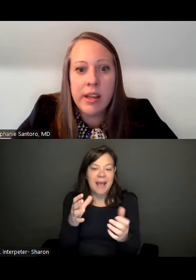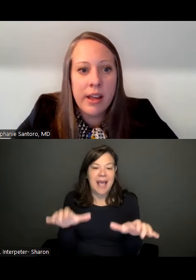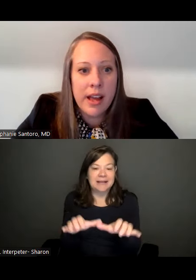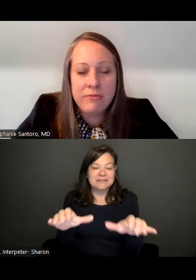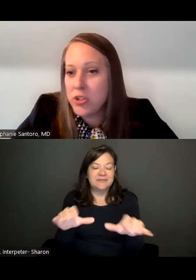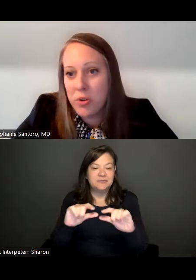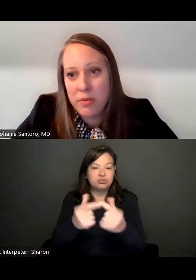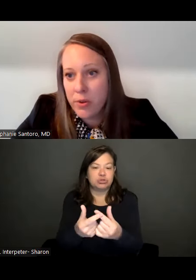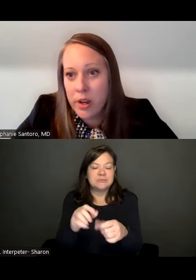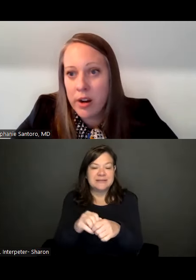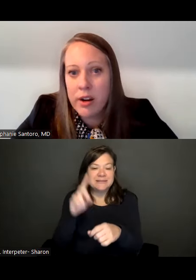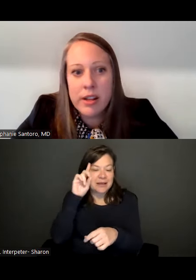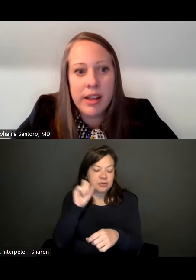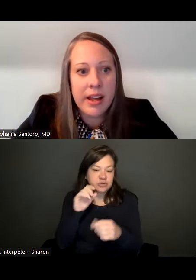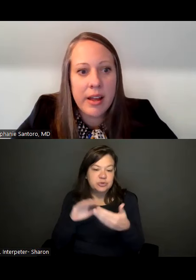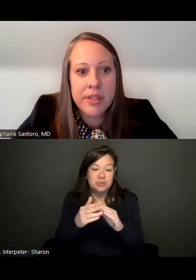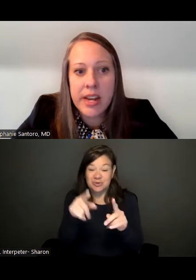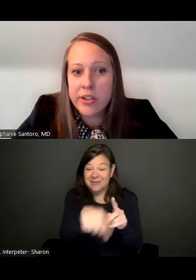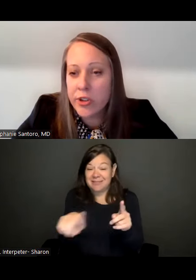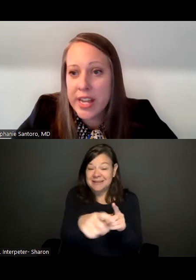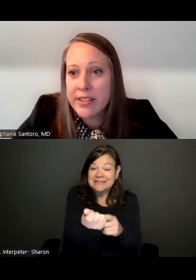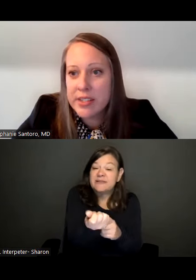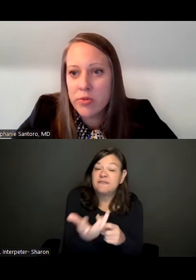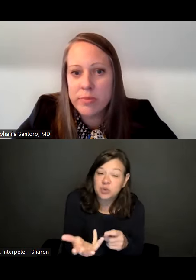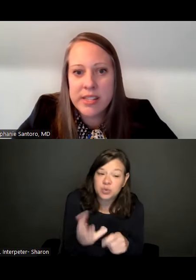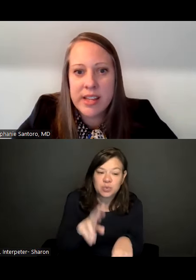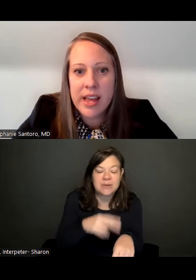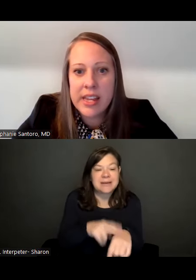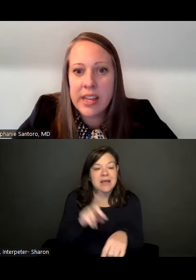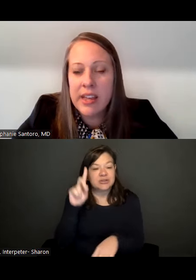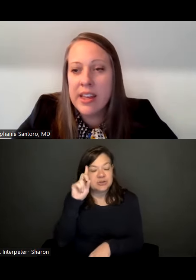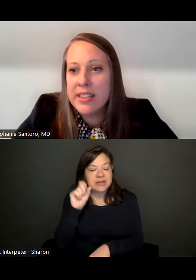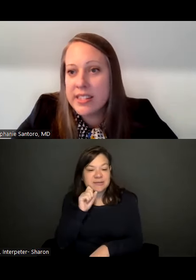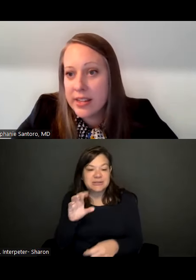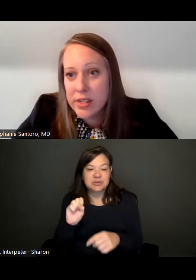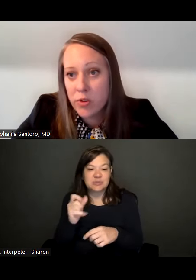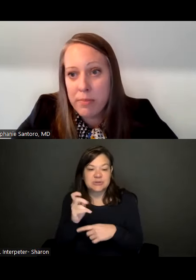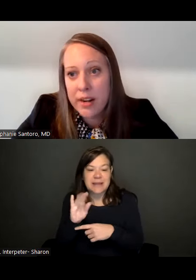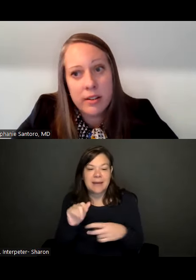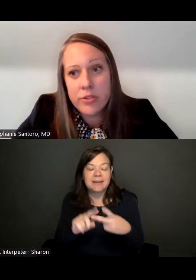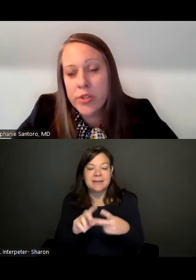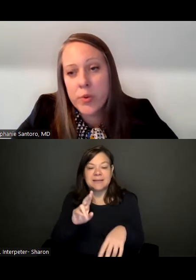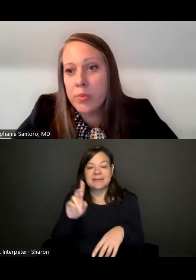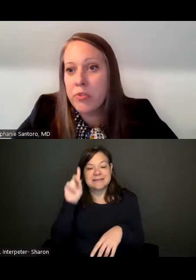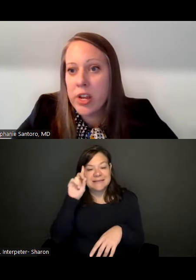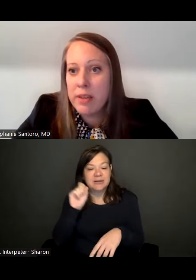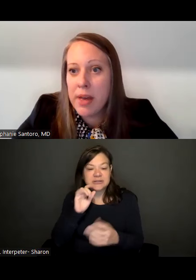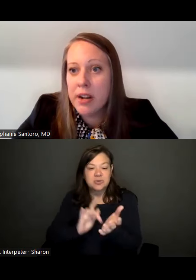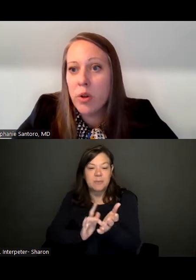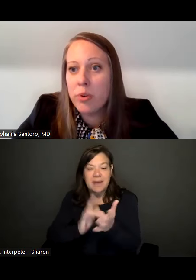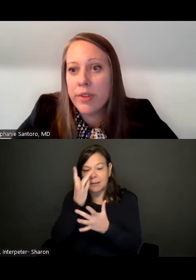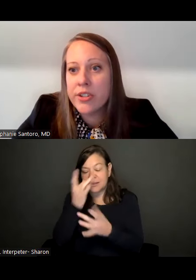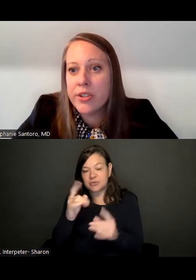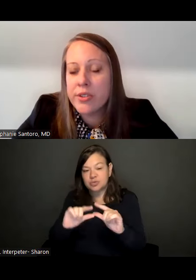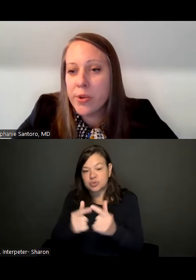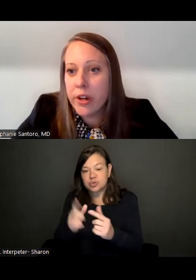community. I've just shown a few here. The National Down Syndrome Society, the Down Syndrome Medical Interest Group for any